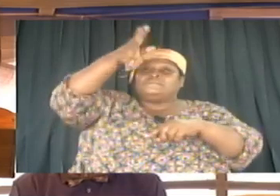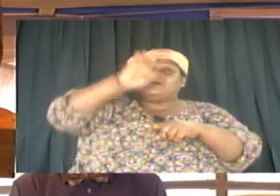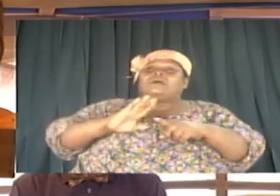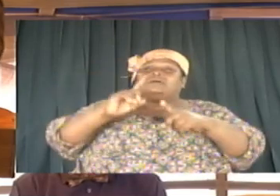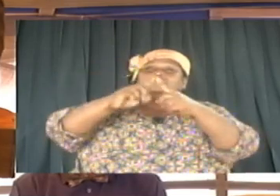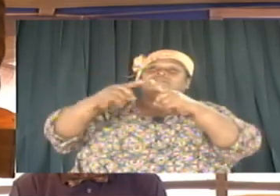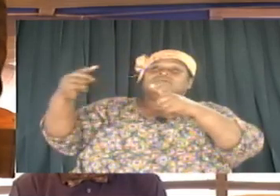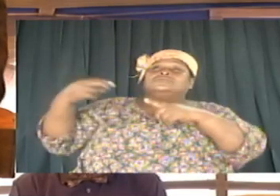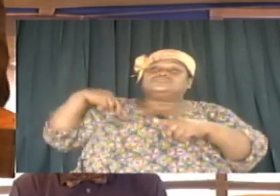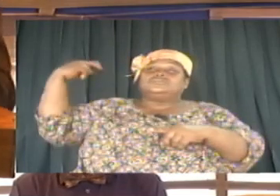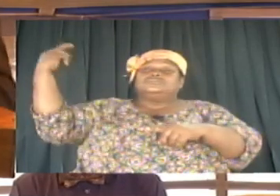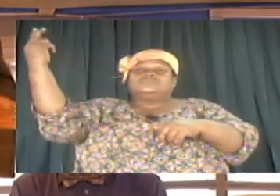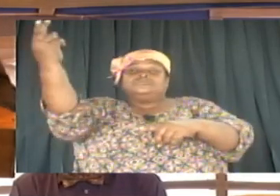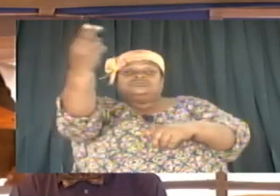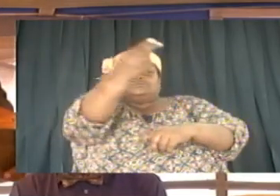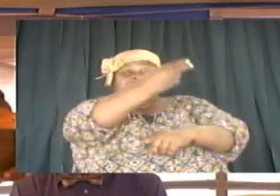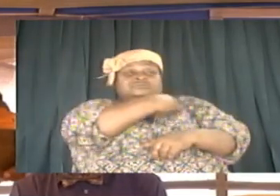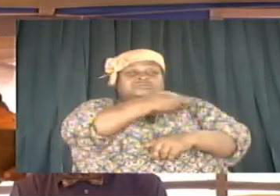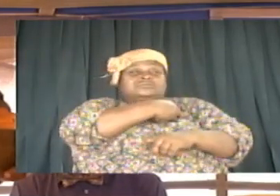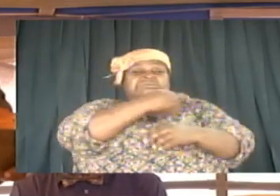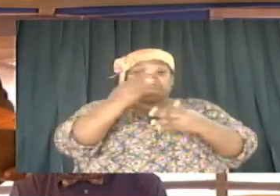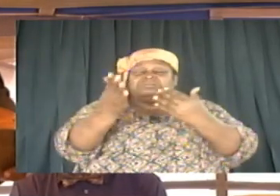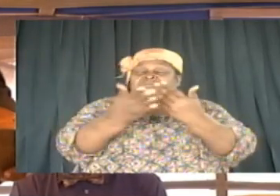and simply if we